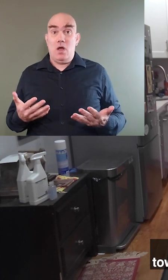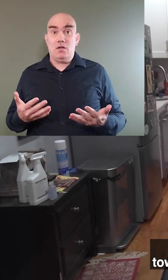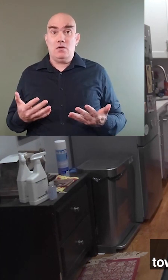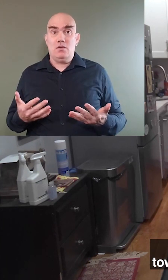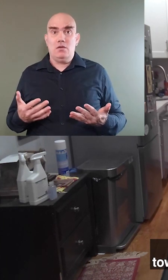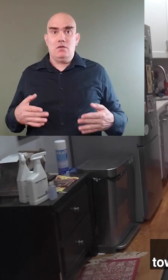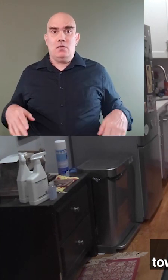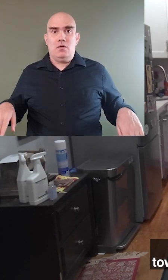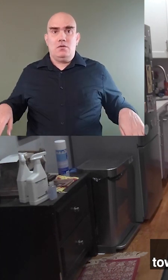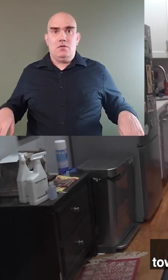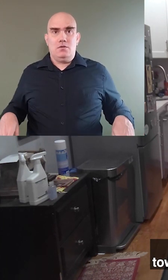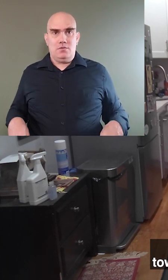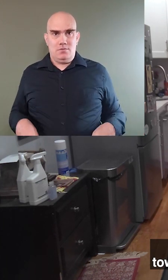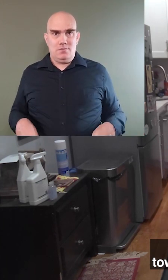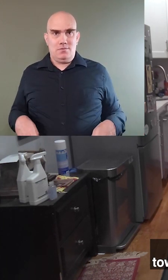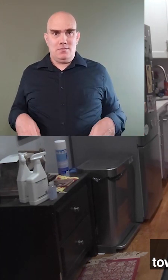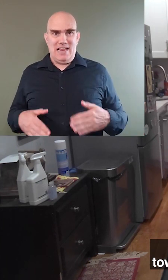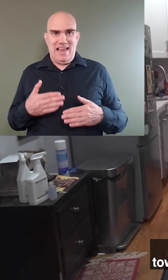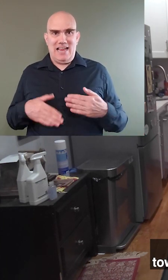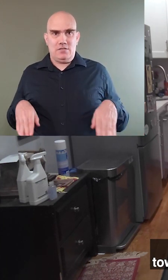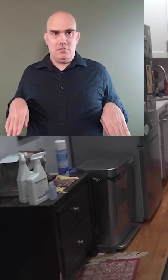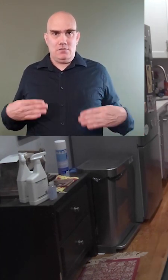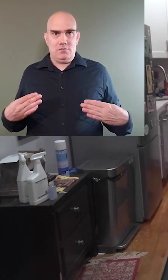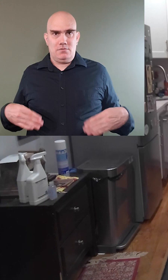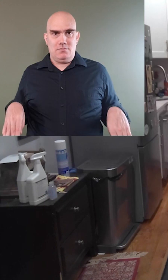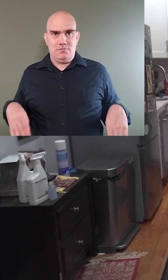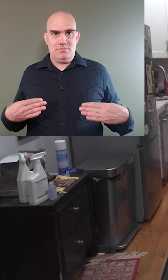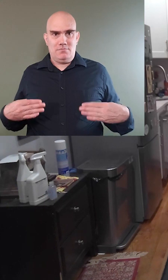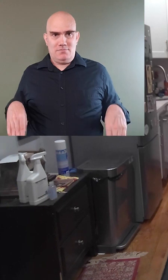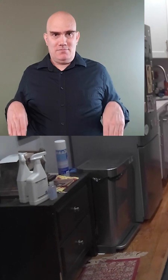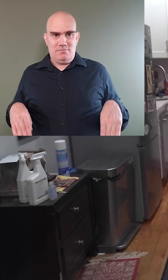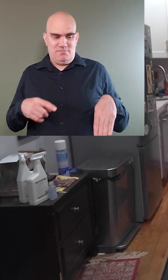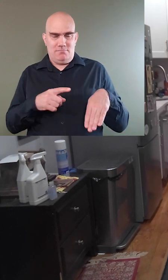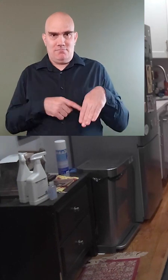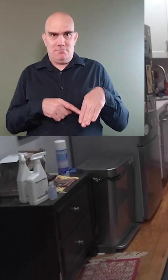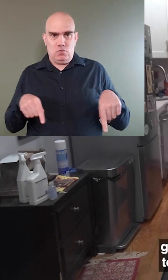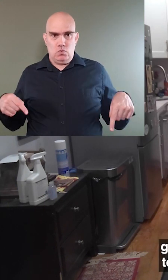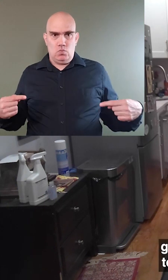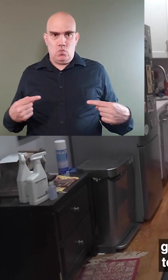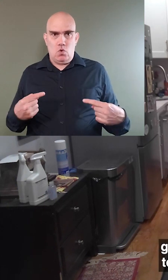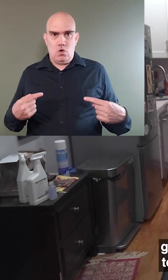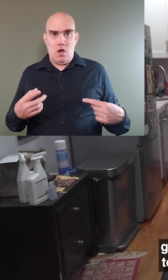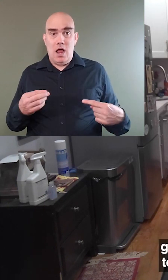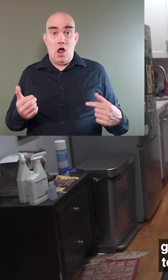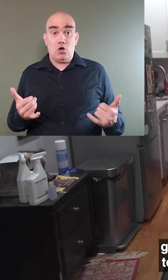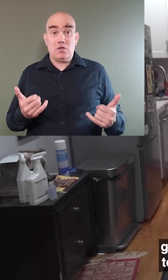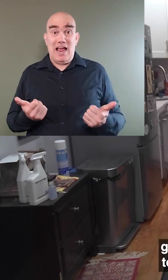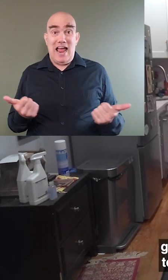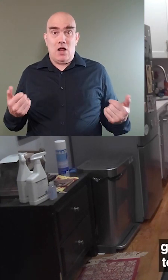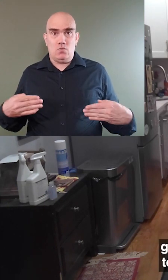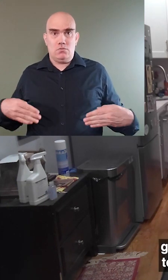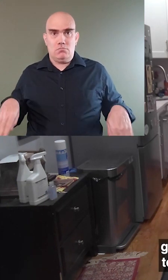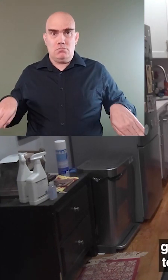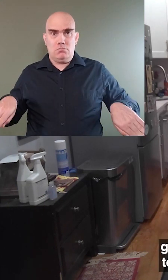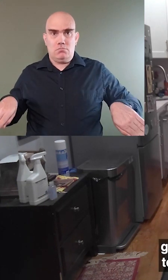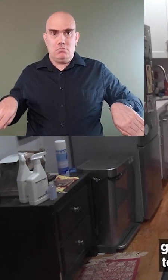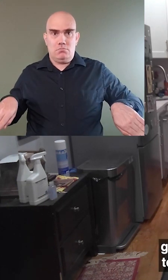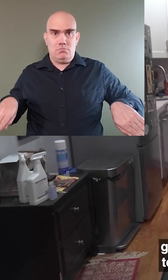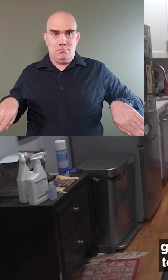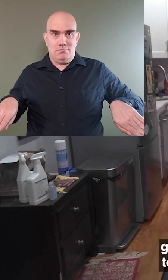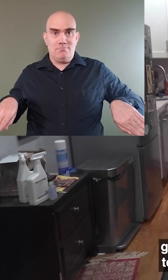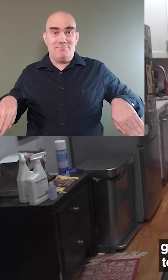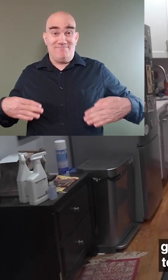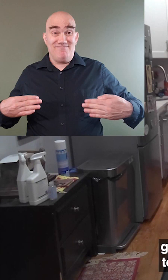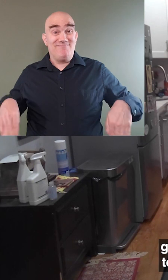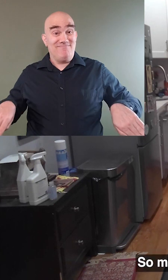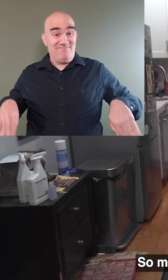hands in towards the midline and then going through neutral out towards